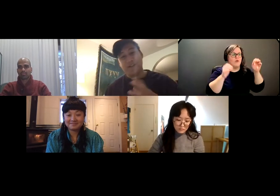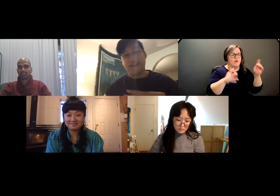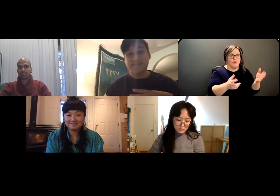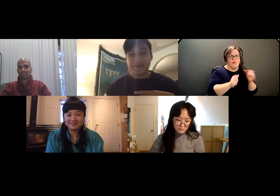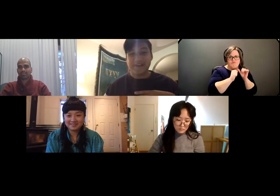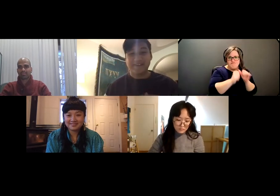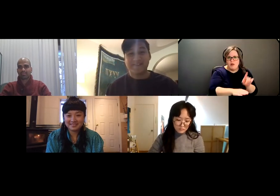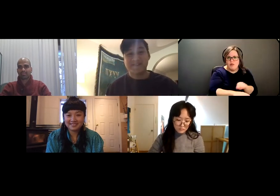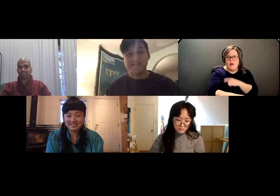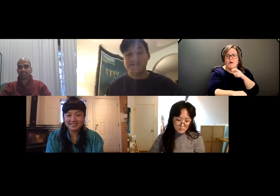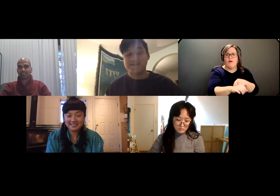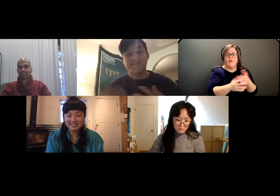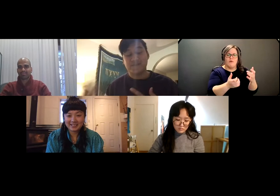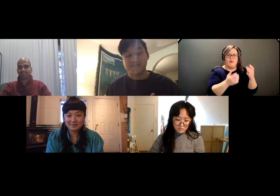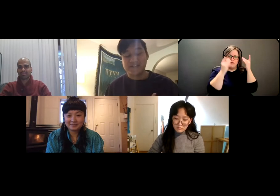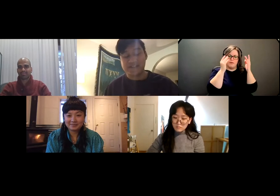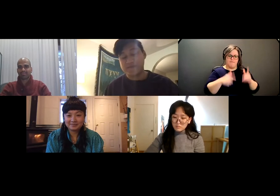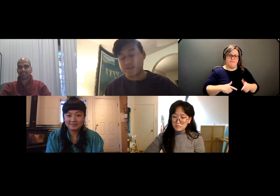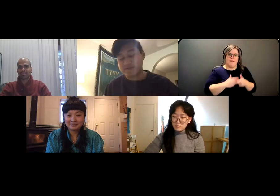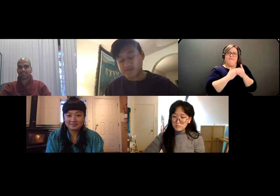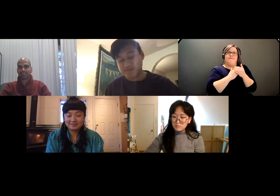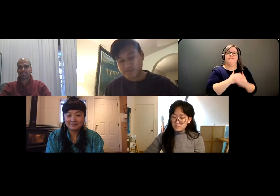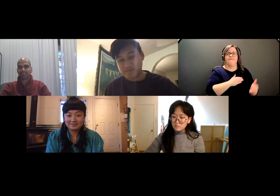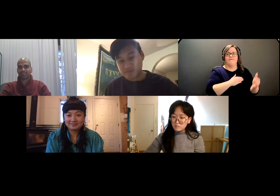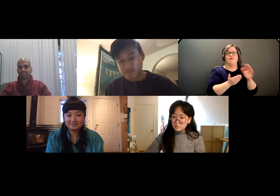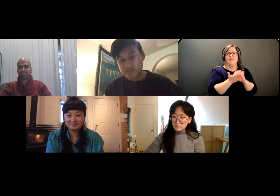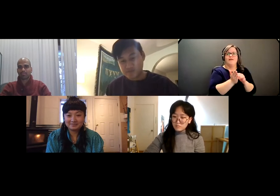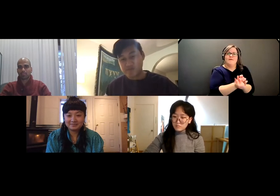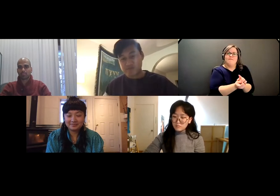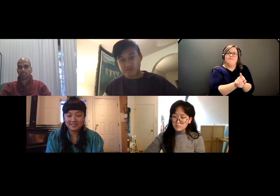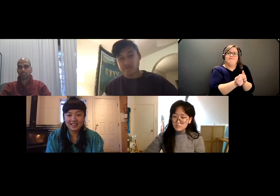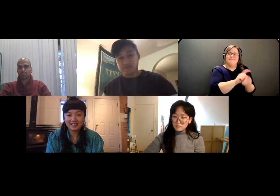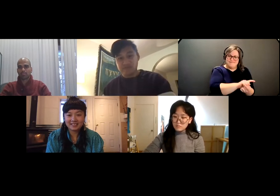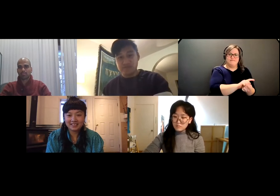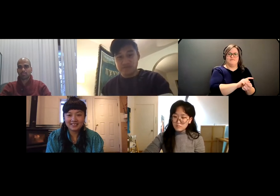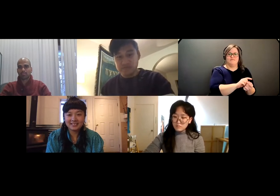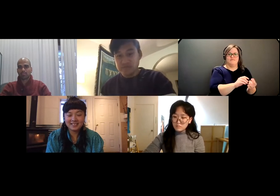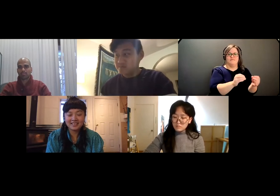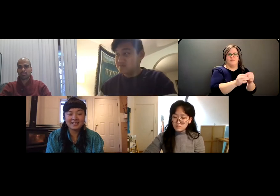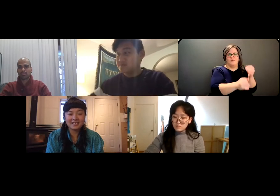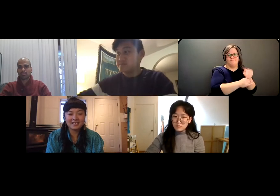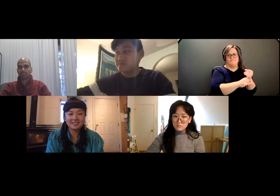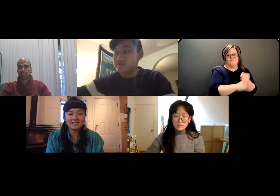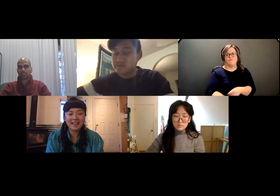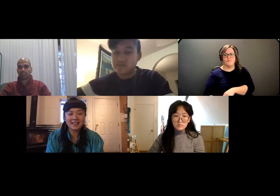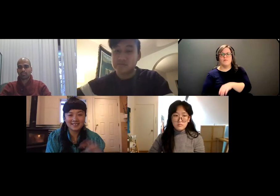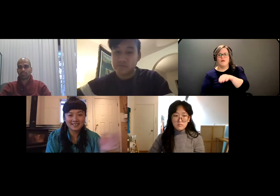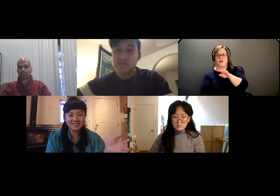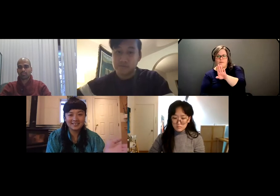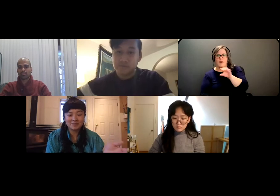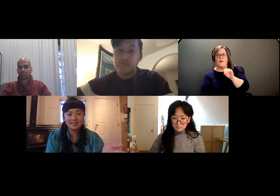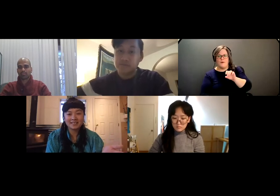a lifespan, you know, transforms it into something new. Yeah. Yeah, like the